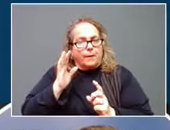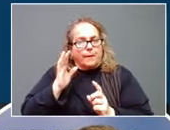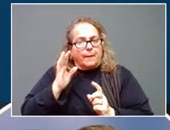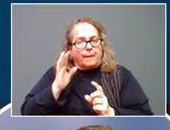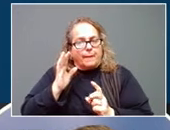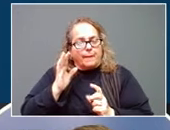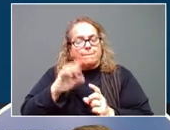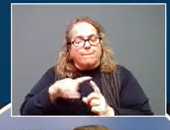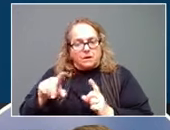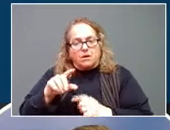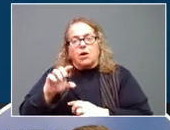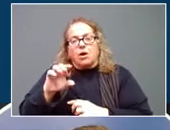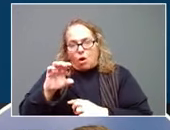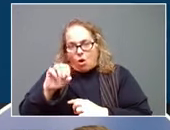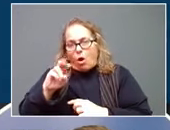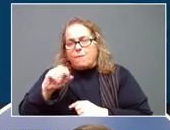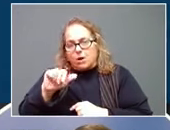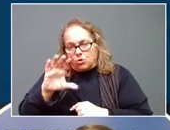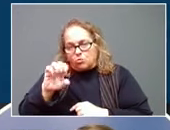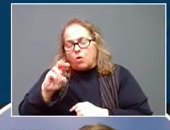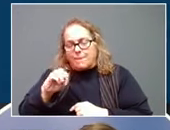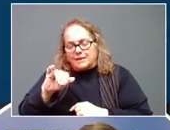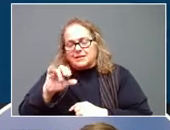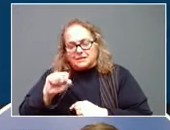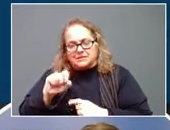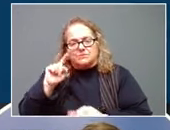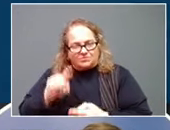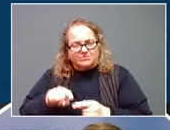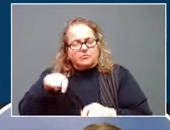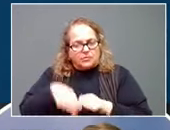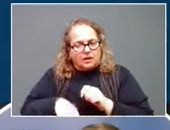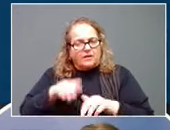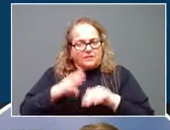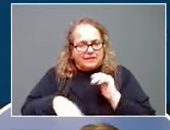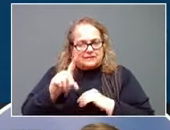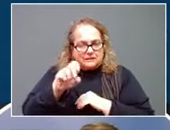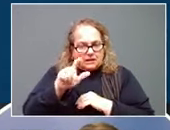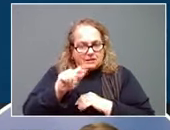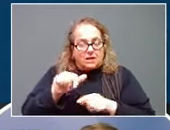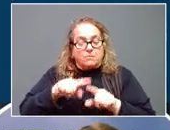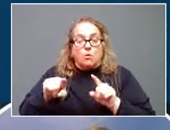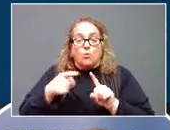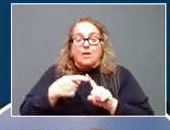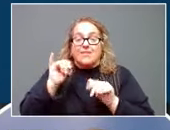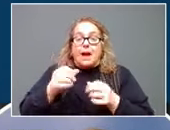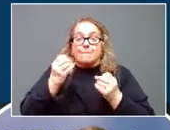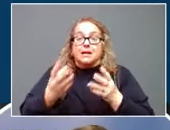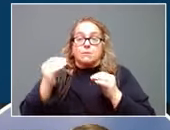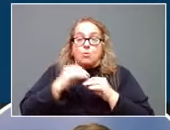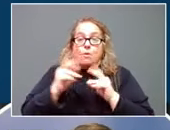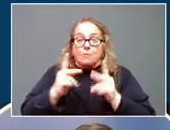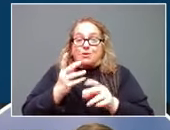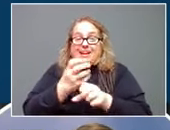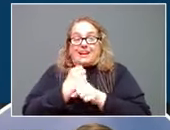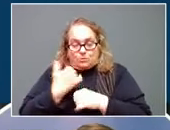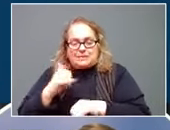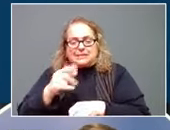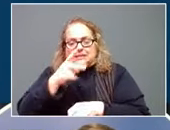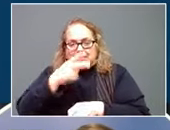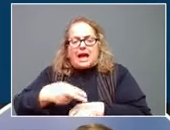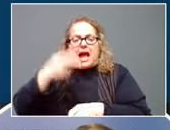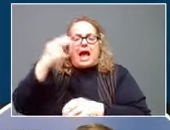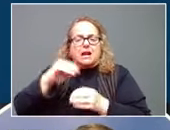Omicron, yes, is significantly less deadly than Delta, but when that many more people get it, we still see very high numbers of deaths,